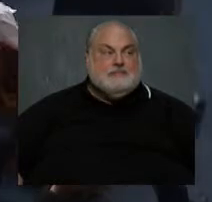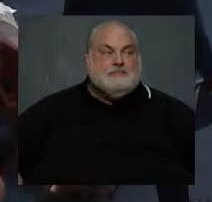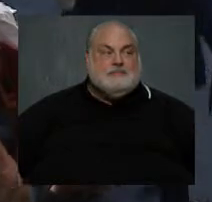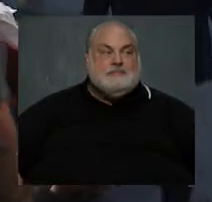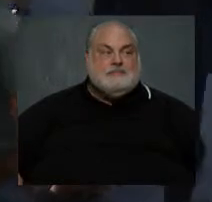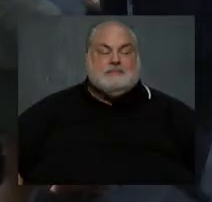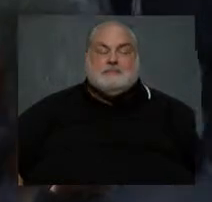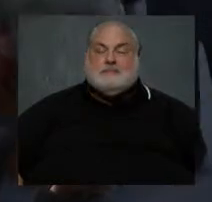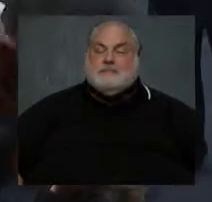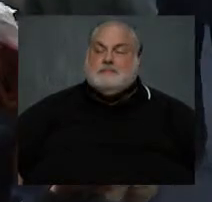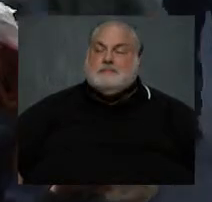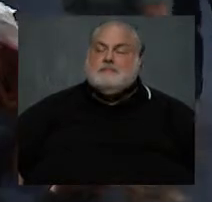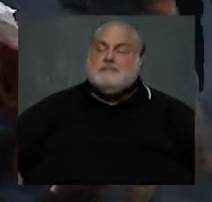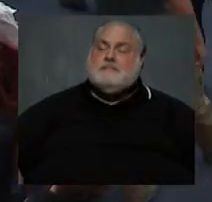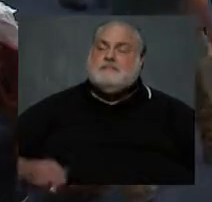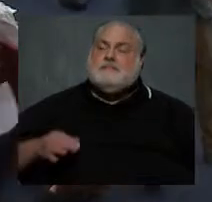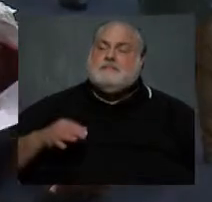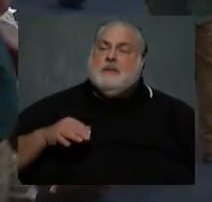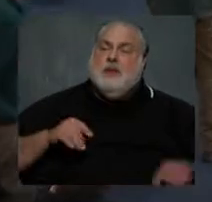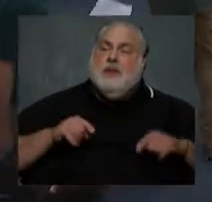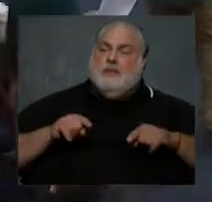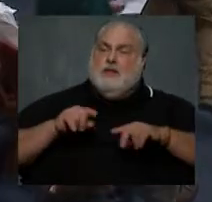While they're clearing, I have a question for